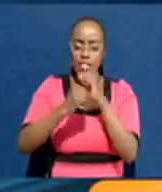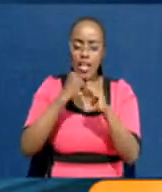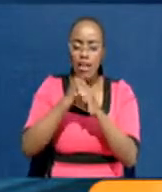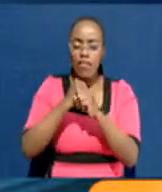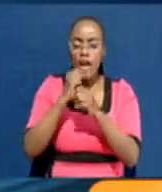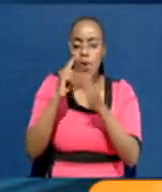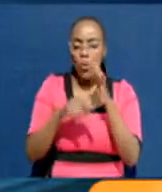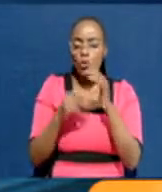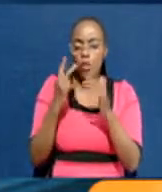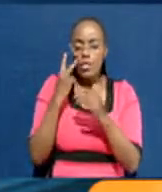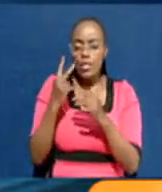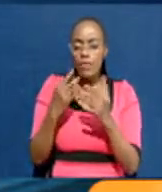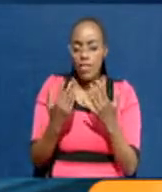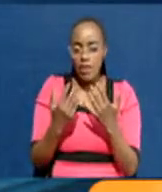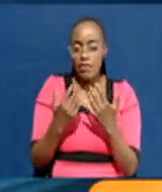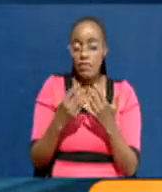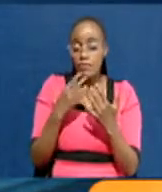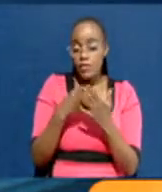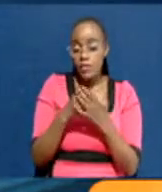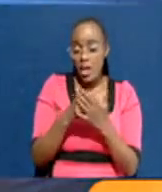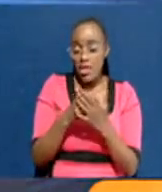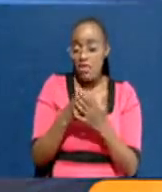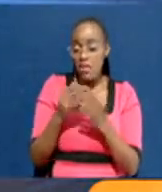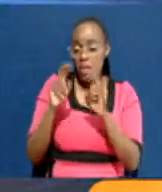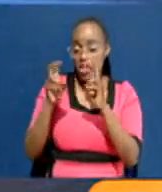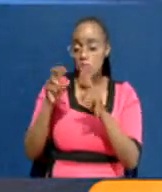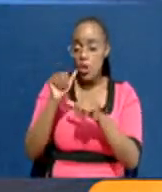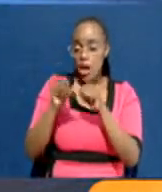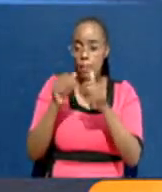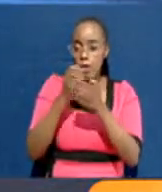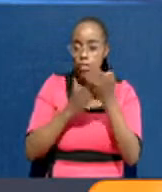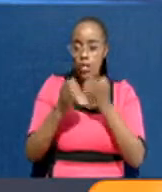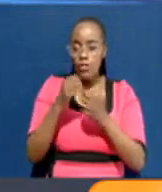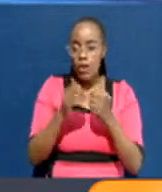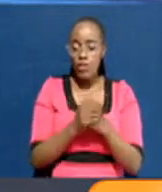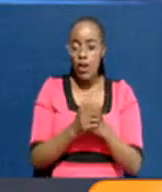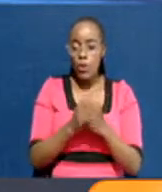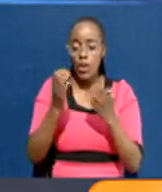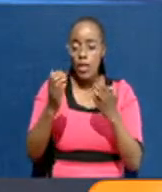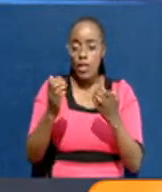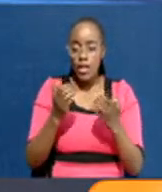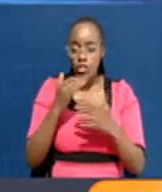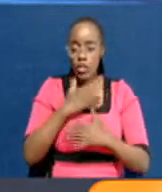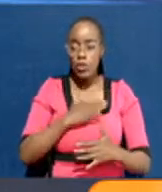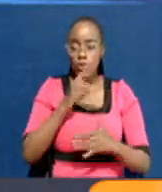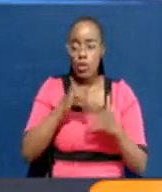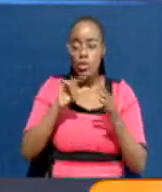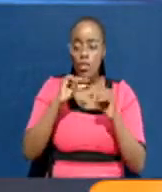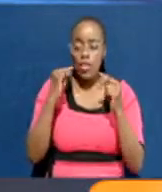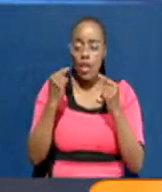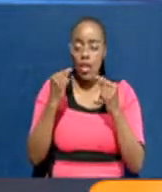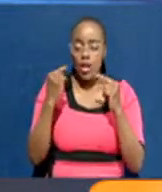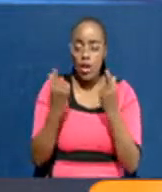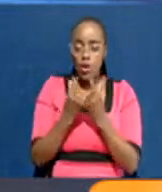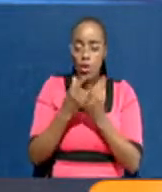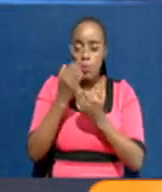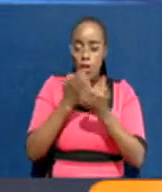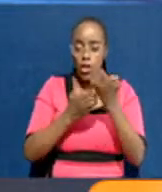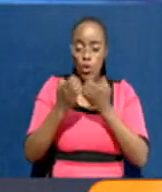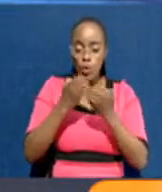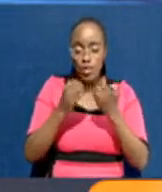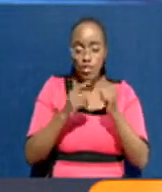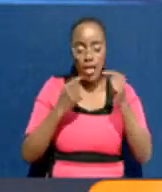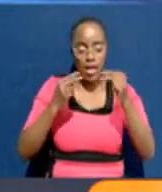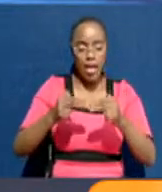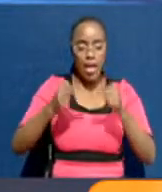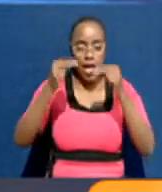be some of the defining factors for our economy? Look, I think the one thing to appreciate is the global economy is highly interconnected. And